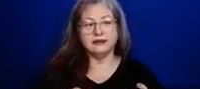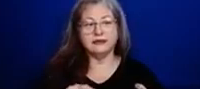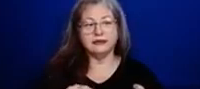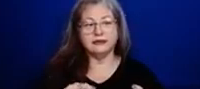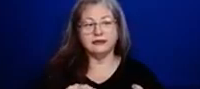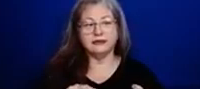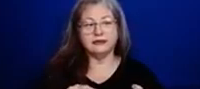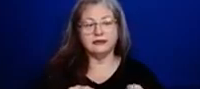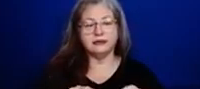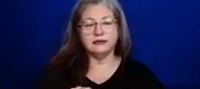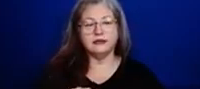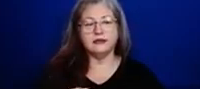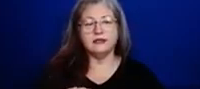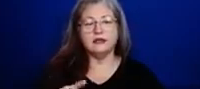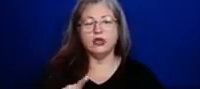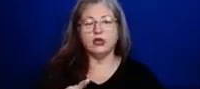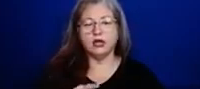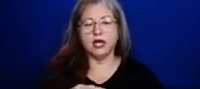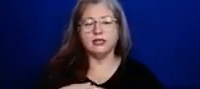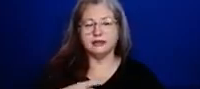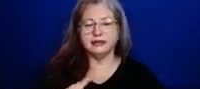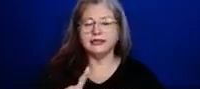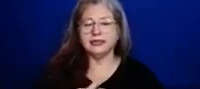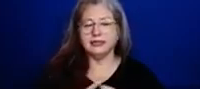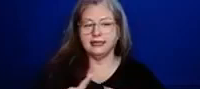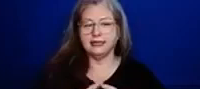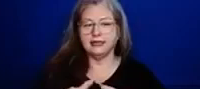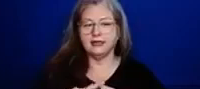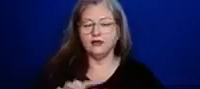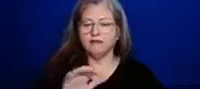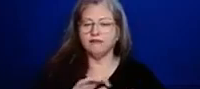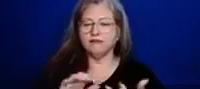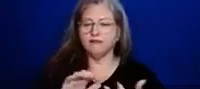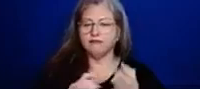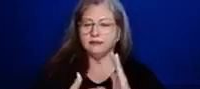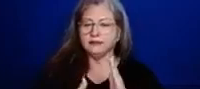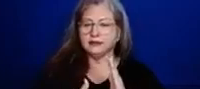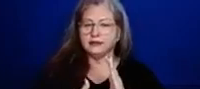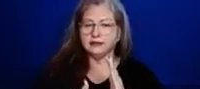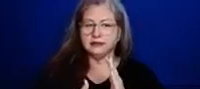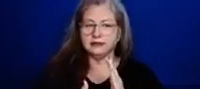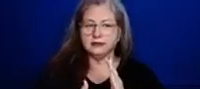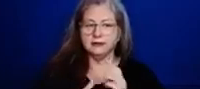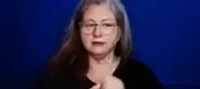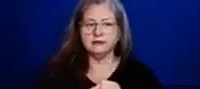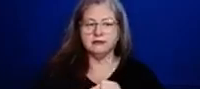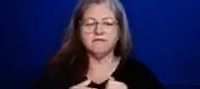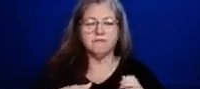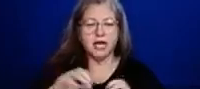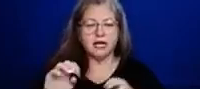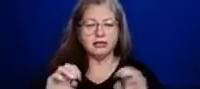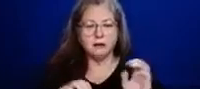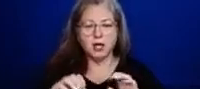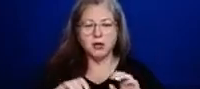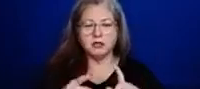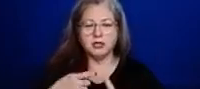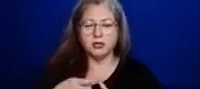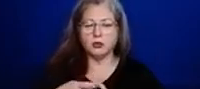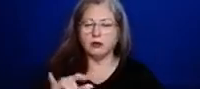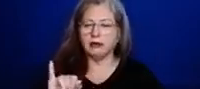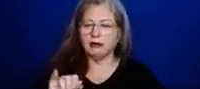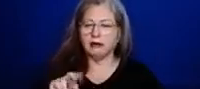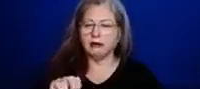Like this piece also, it has like different kind of techniques experimenting with the